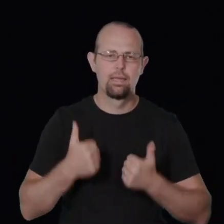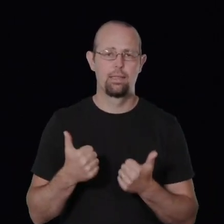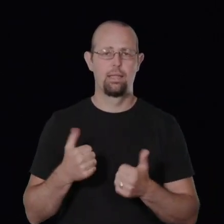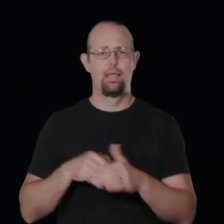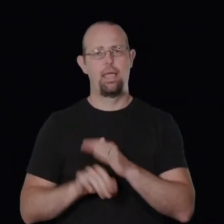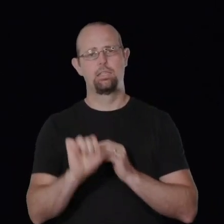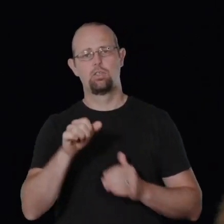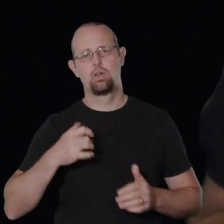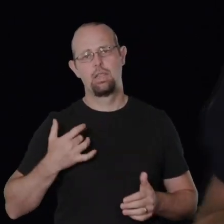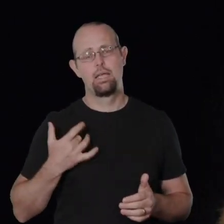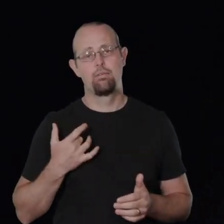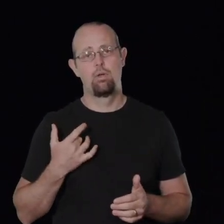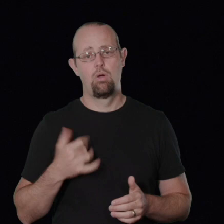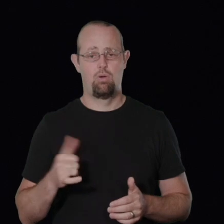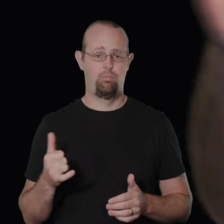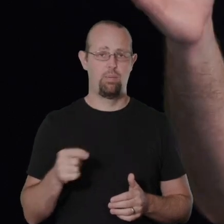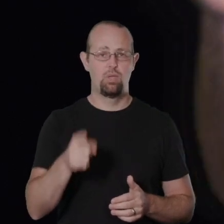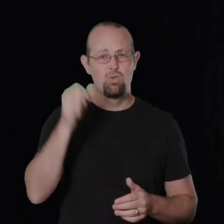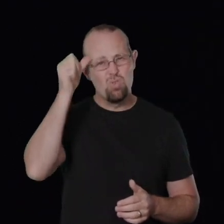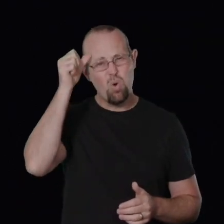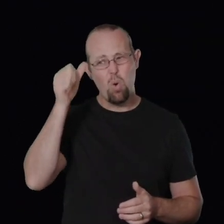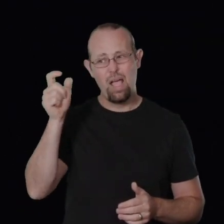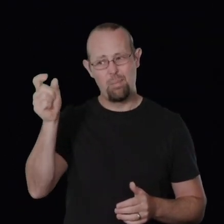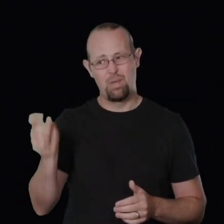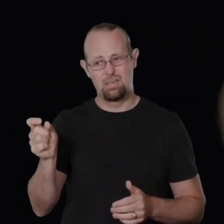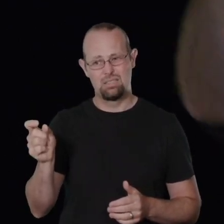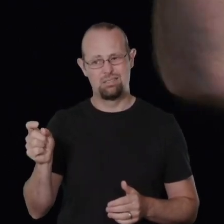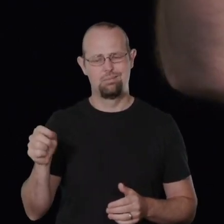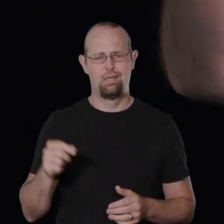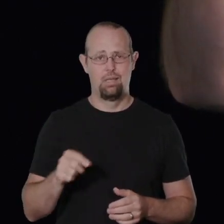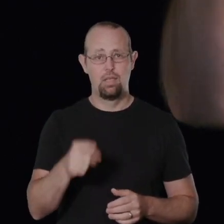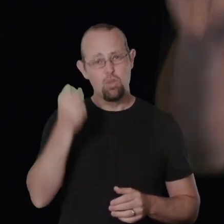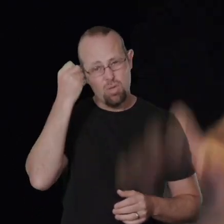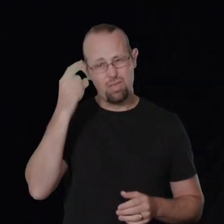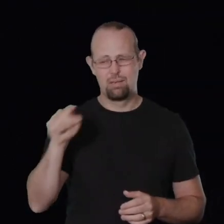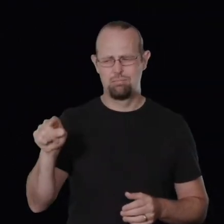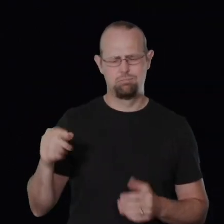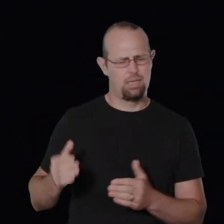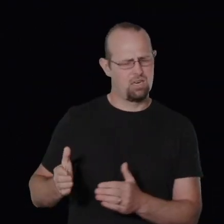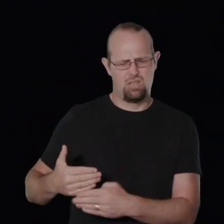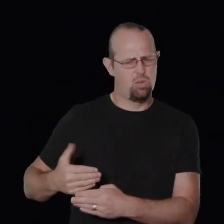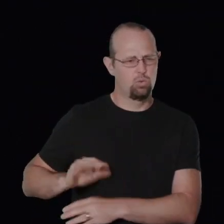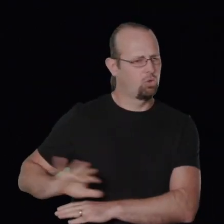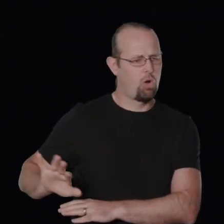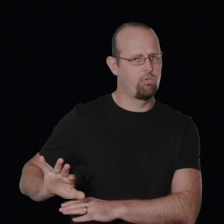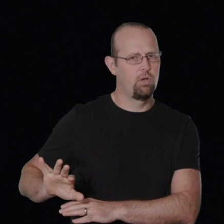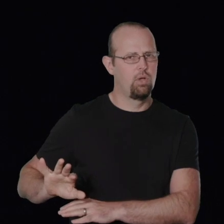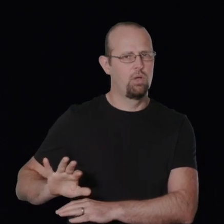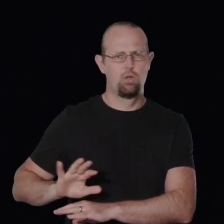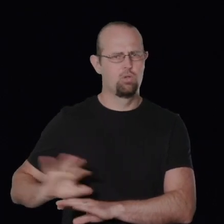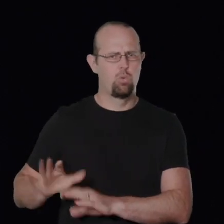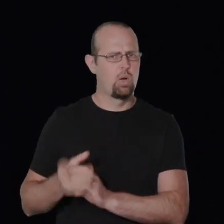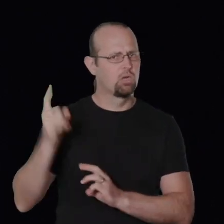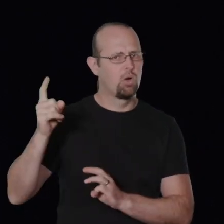life. Or maybe you know somebody who you think is closed off, far from God, disinterested. Pray the